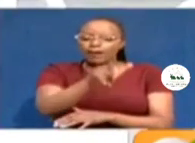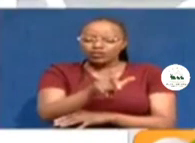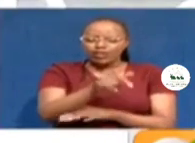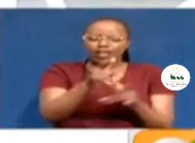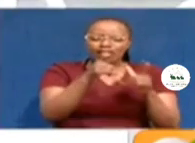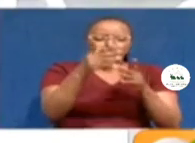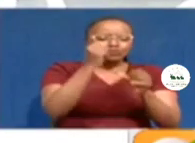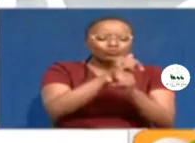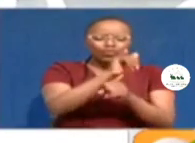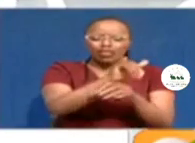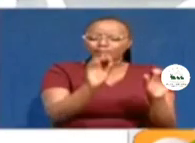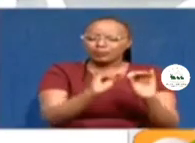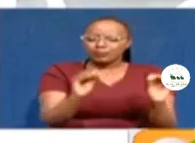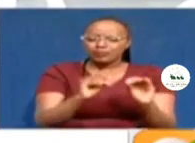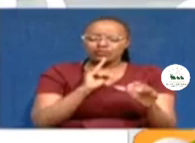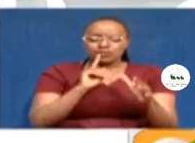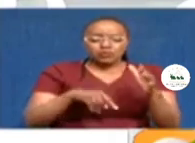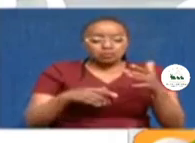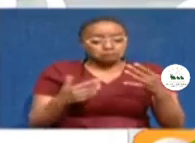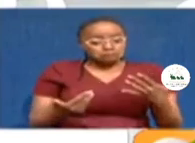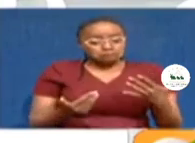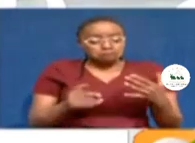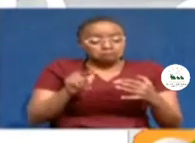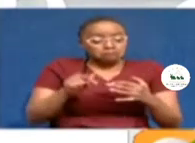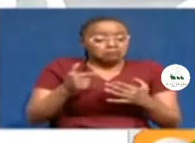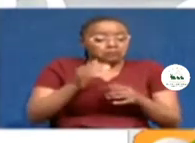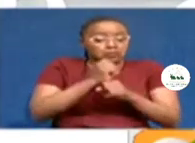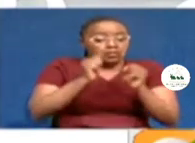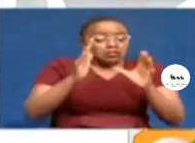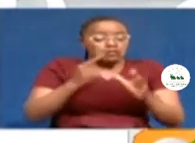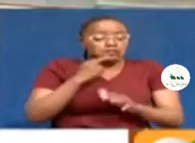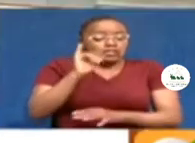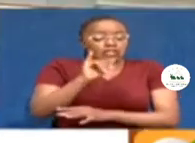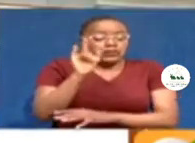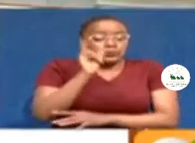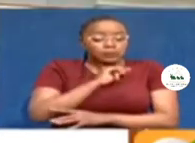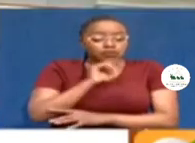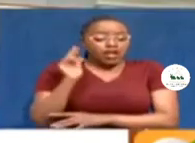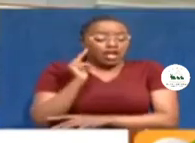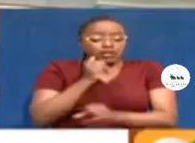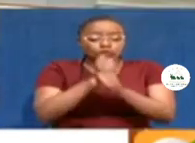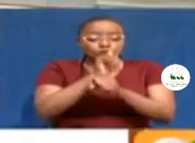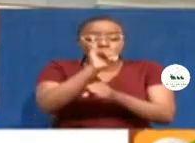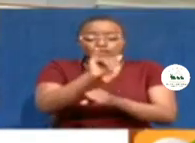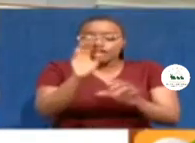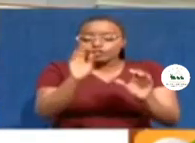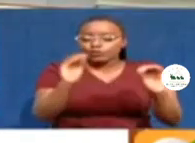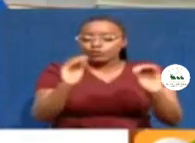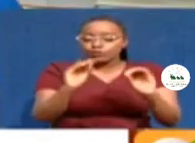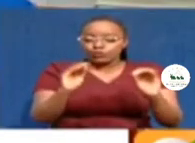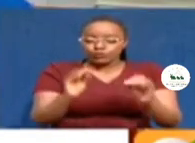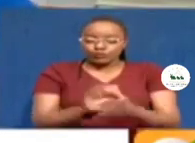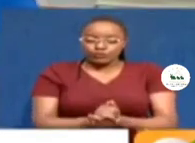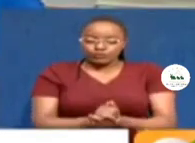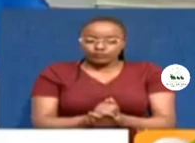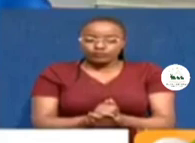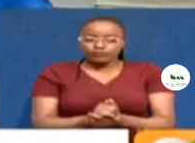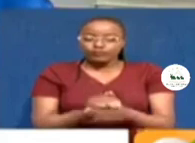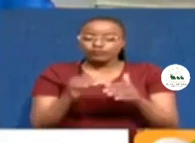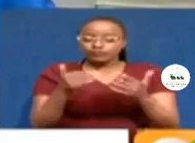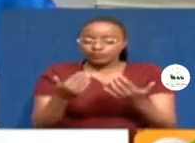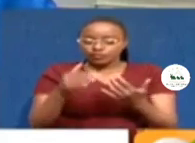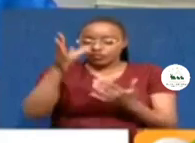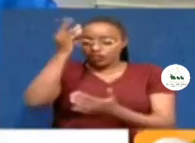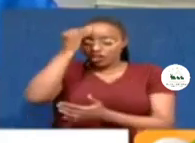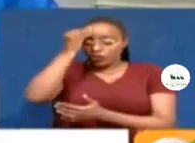let us not do it, we also say, the Messiah has said, so let us not do it. In terms